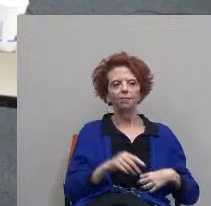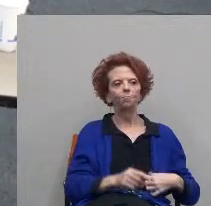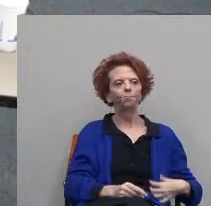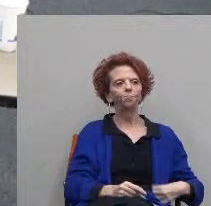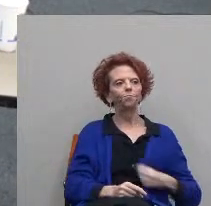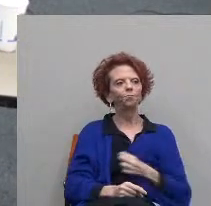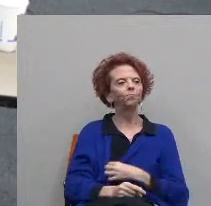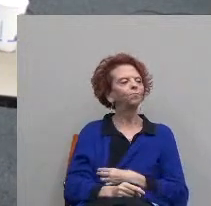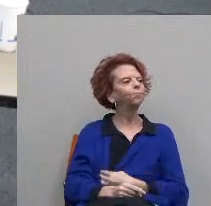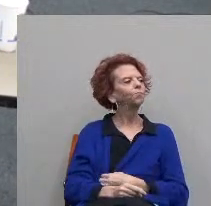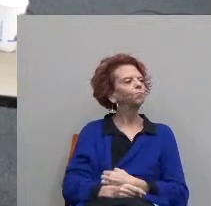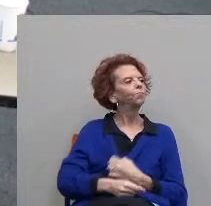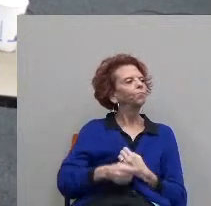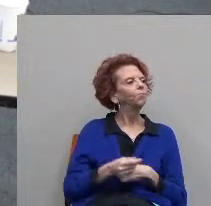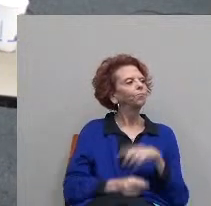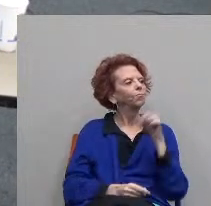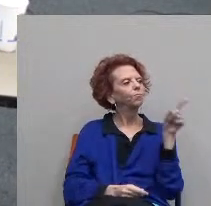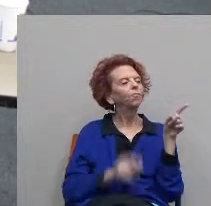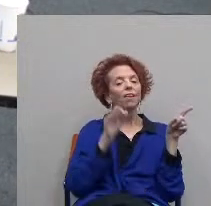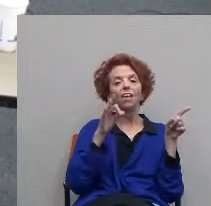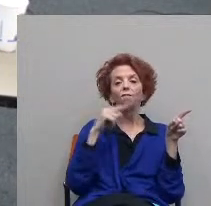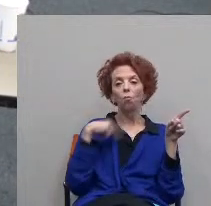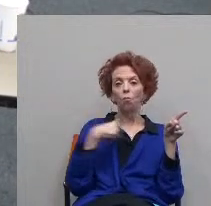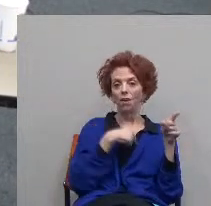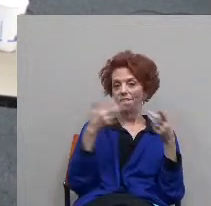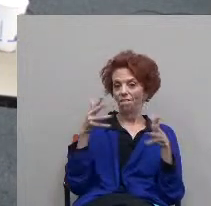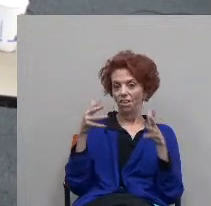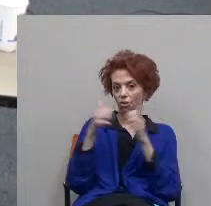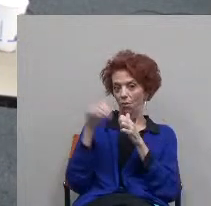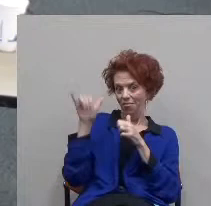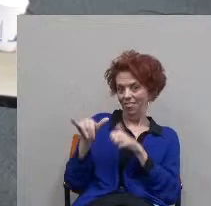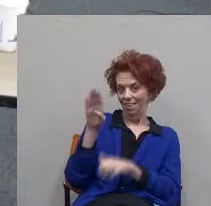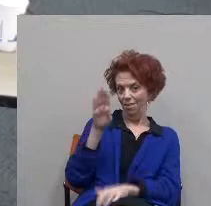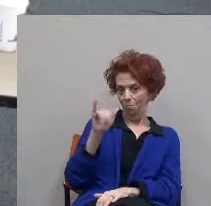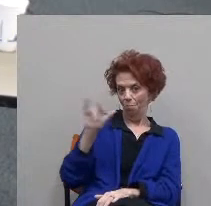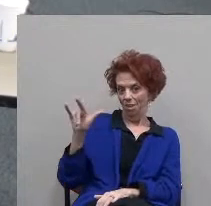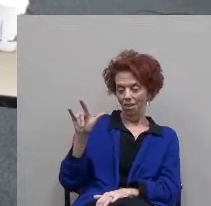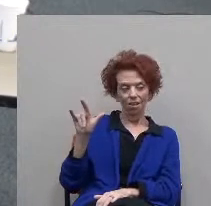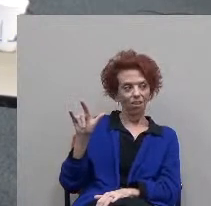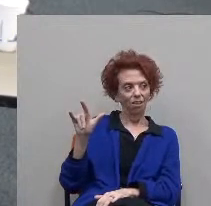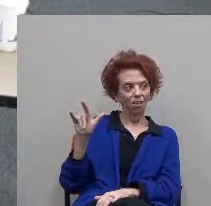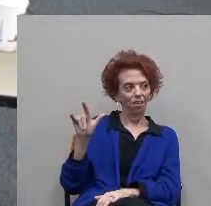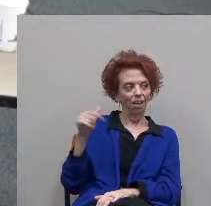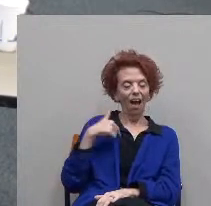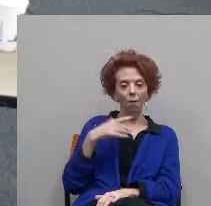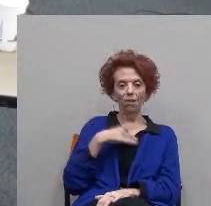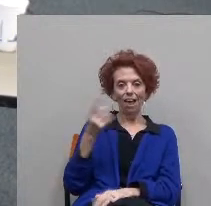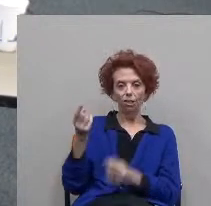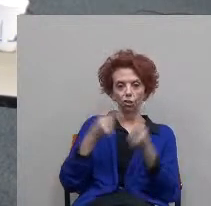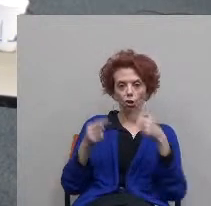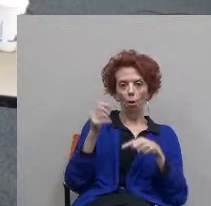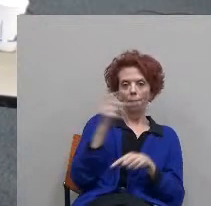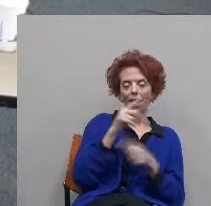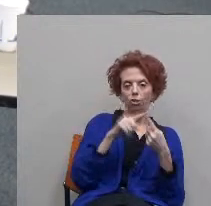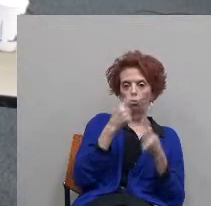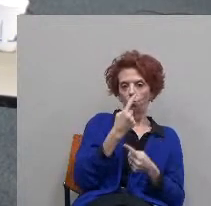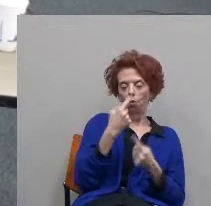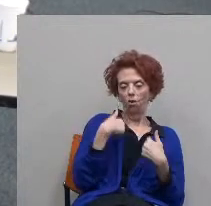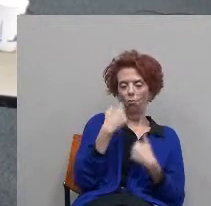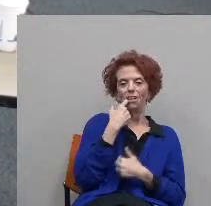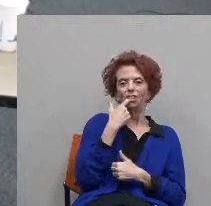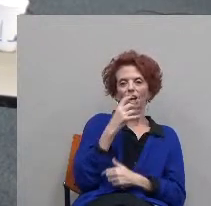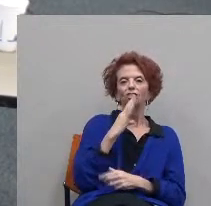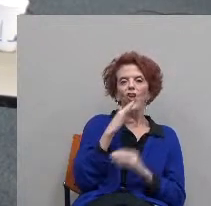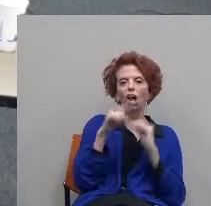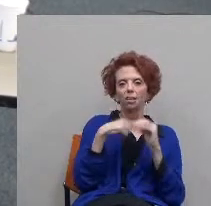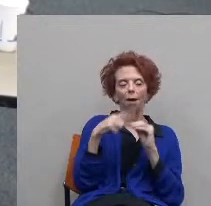Mr. Garvey? If we're finished with this bill, I'd like to go back to one we had just talked about.